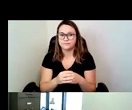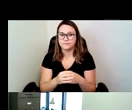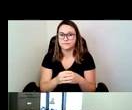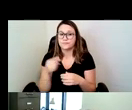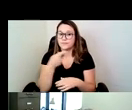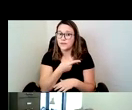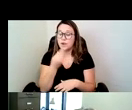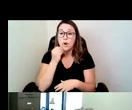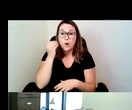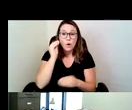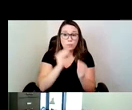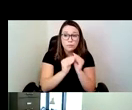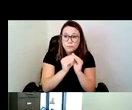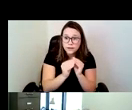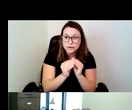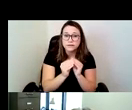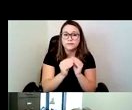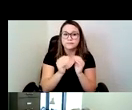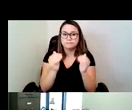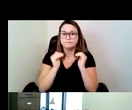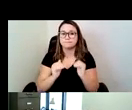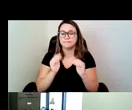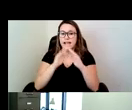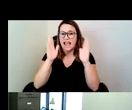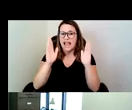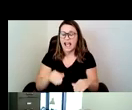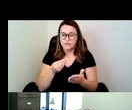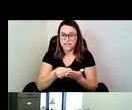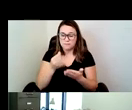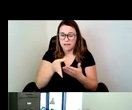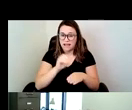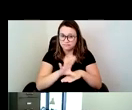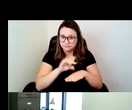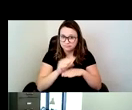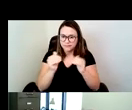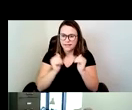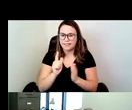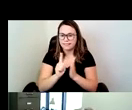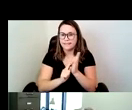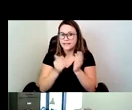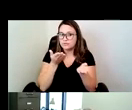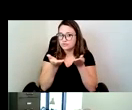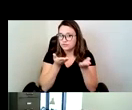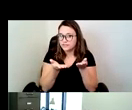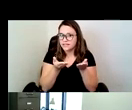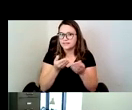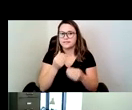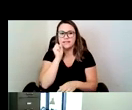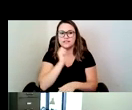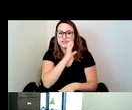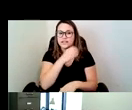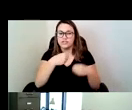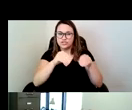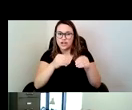for home repair, housing counseling, legal services, shopper services, senior